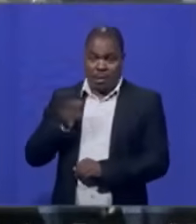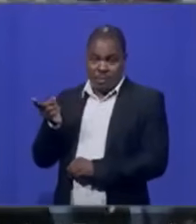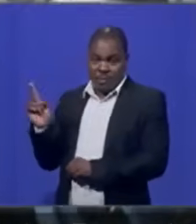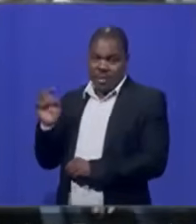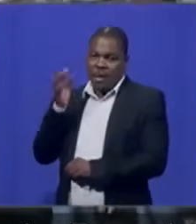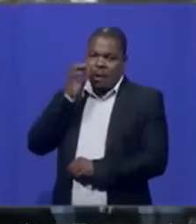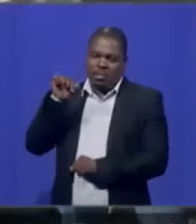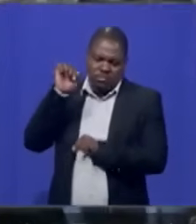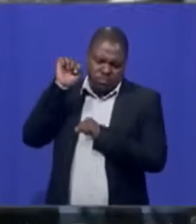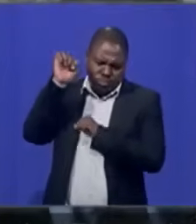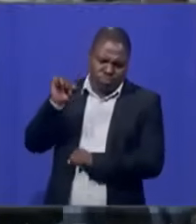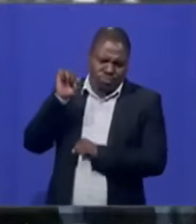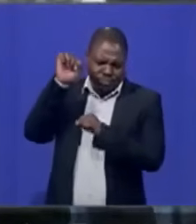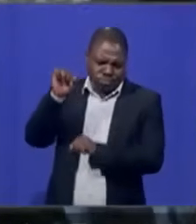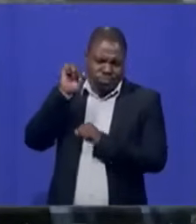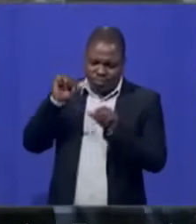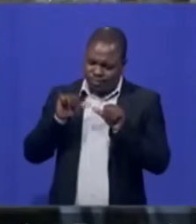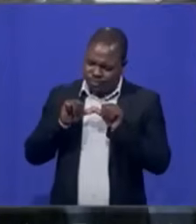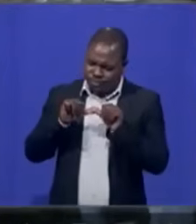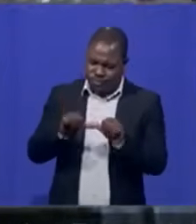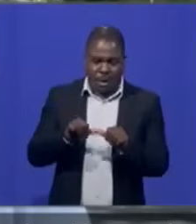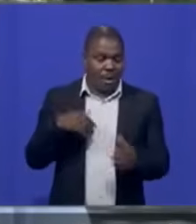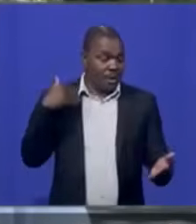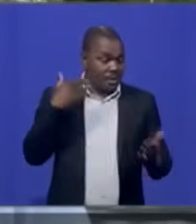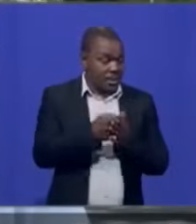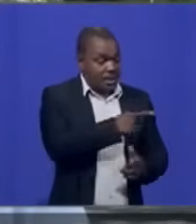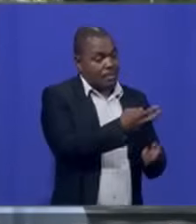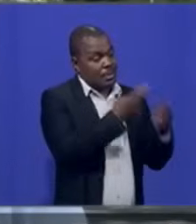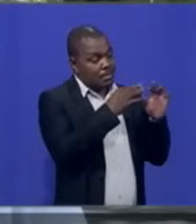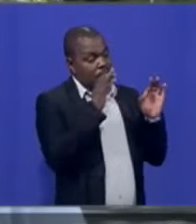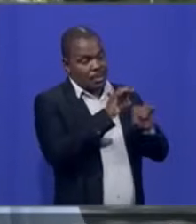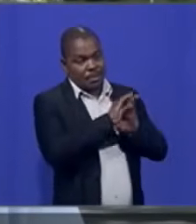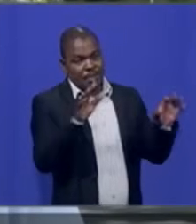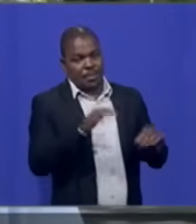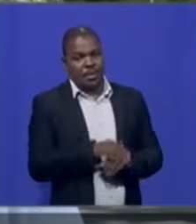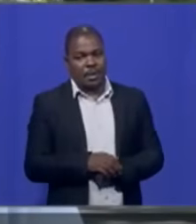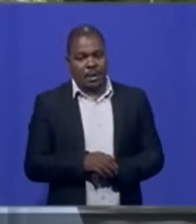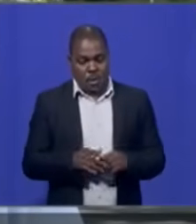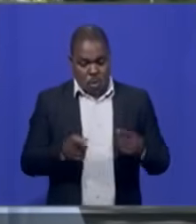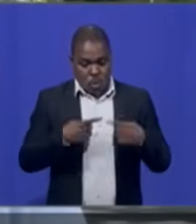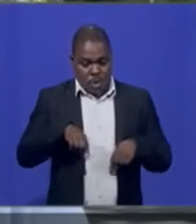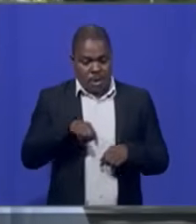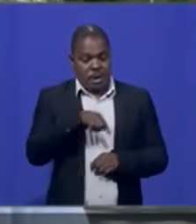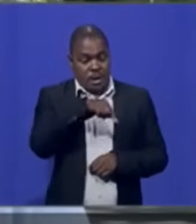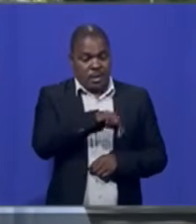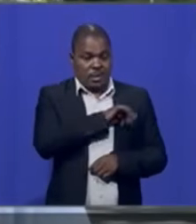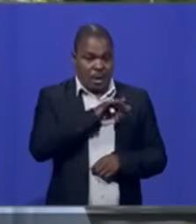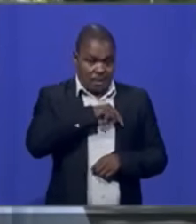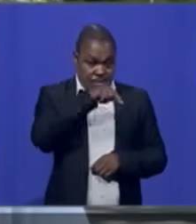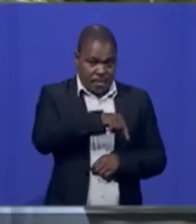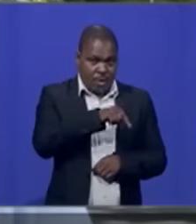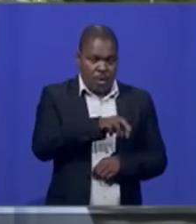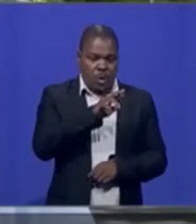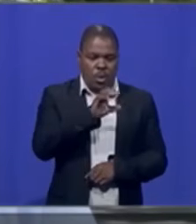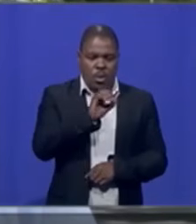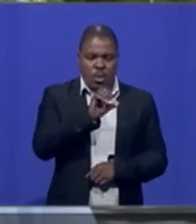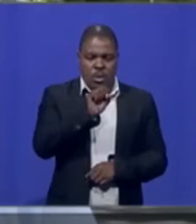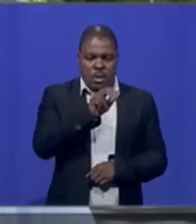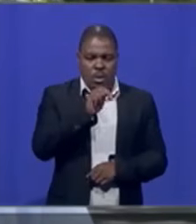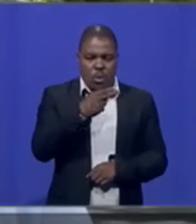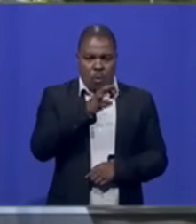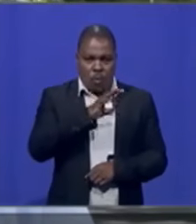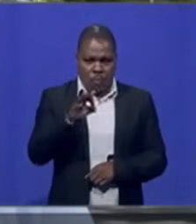ka mohanto wa bona e bang ditletlebo tsa bona di sa ananelwe. Rona re le basebetsi ba Rosenhof ntho e re nahanang